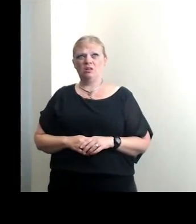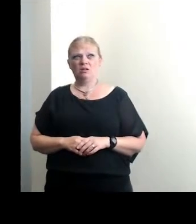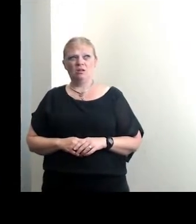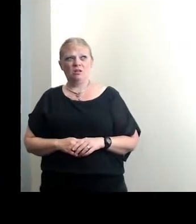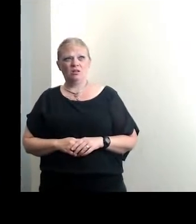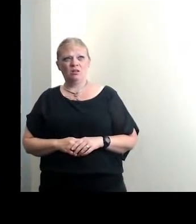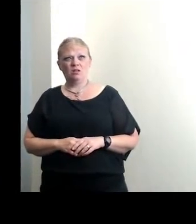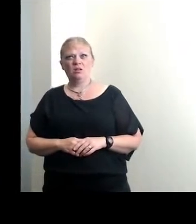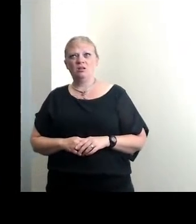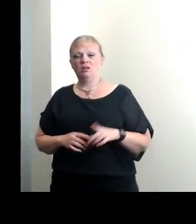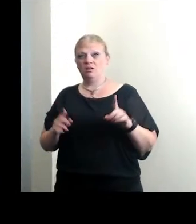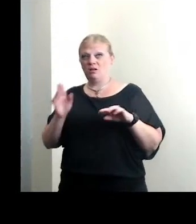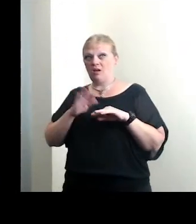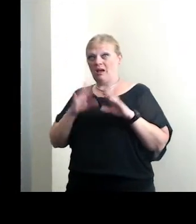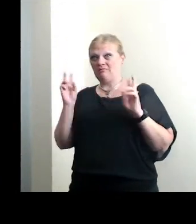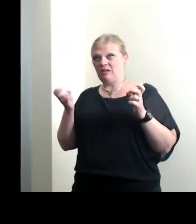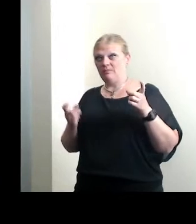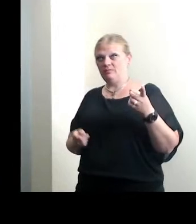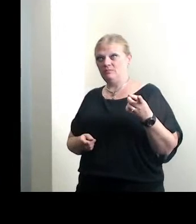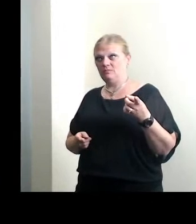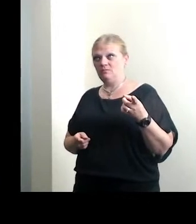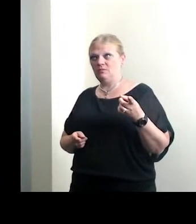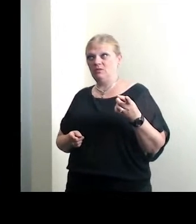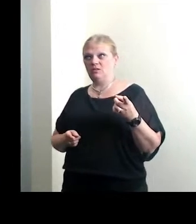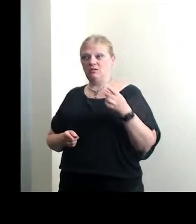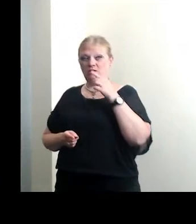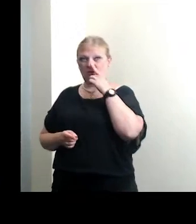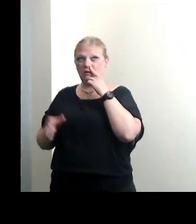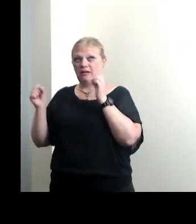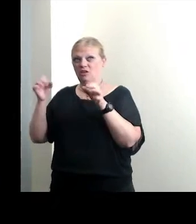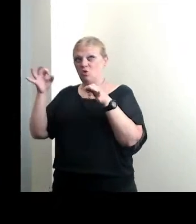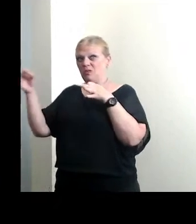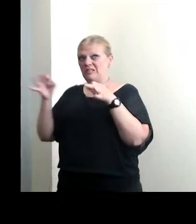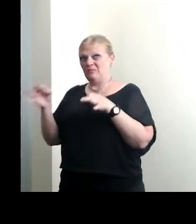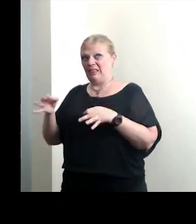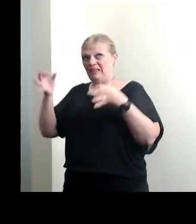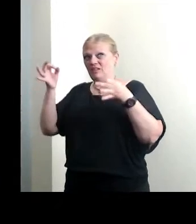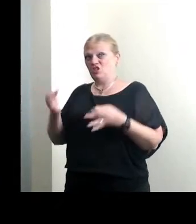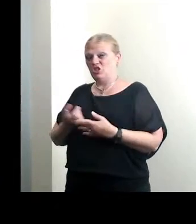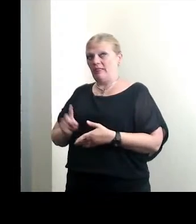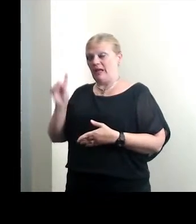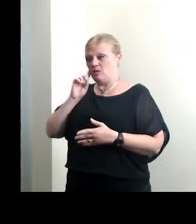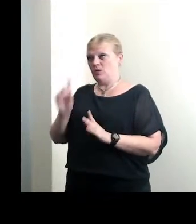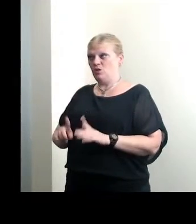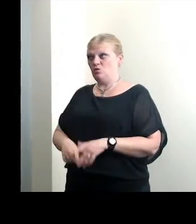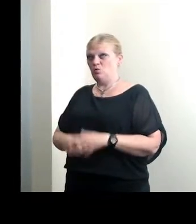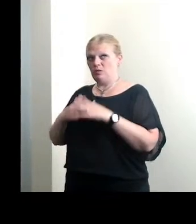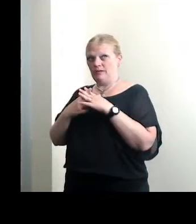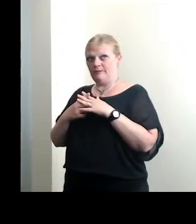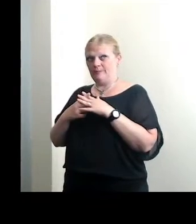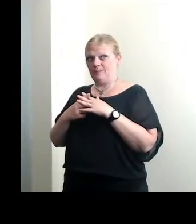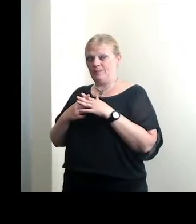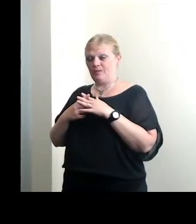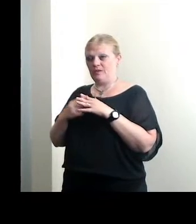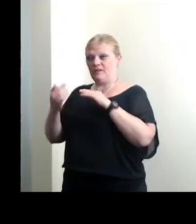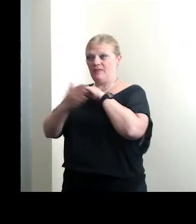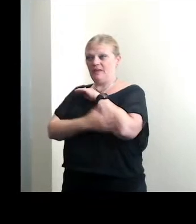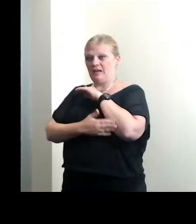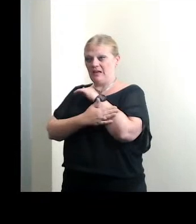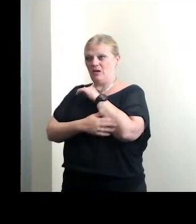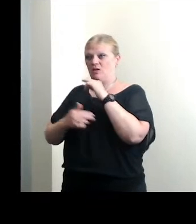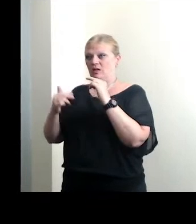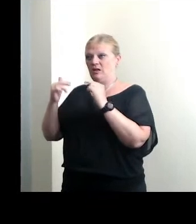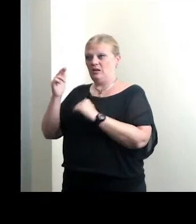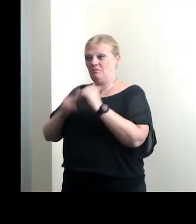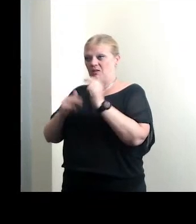Question on topic? Yes. Could you explain your decision last week to implement just the county